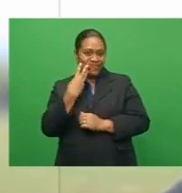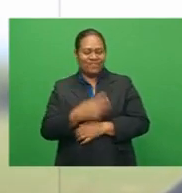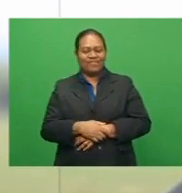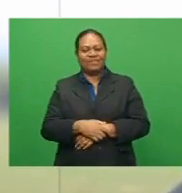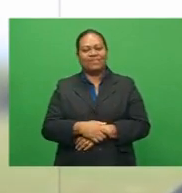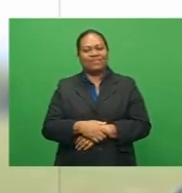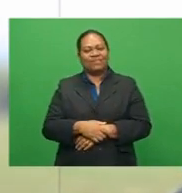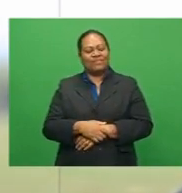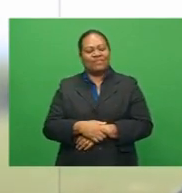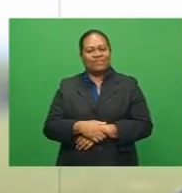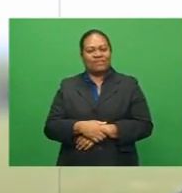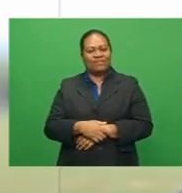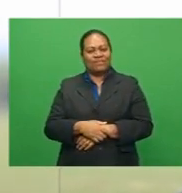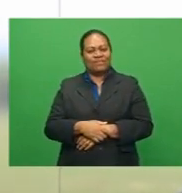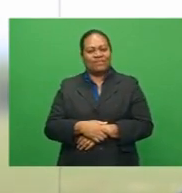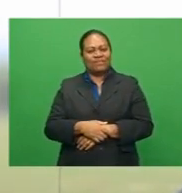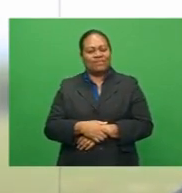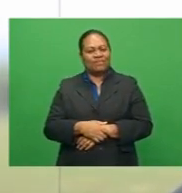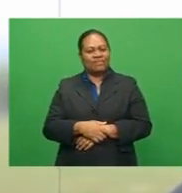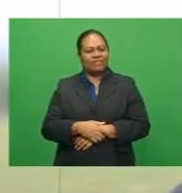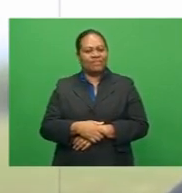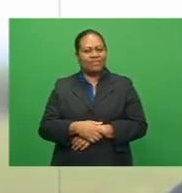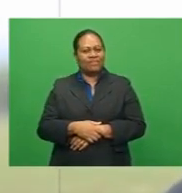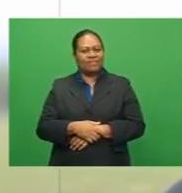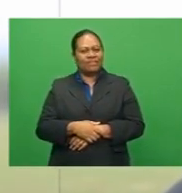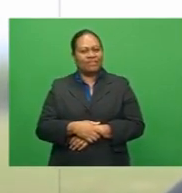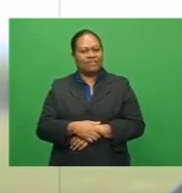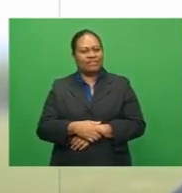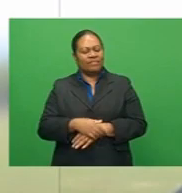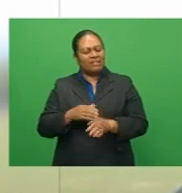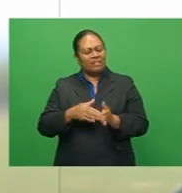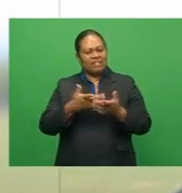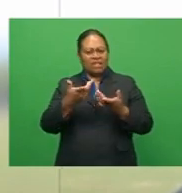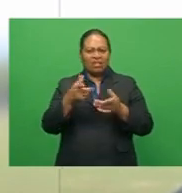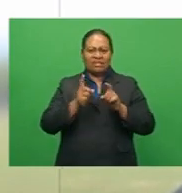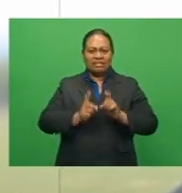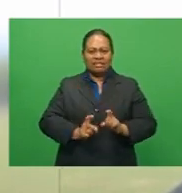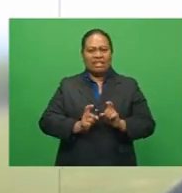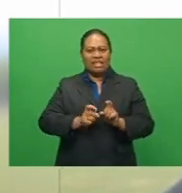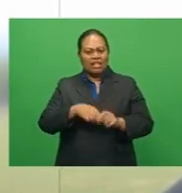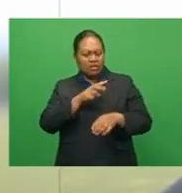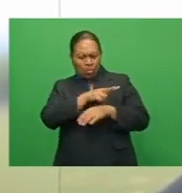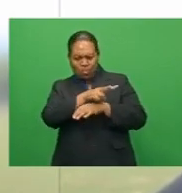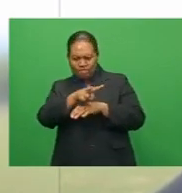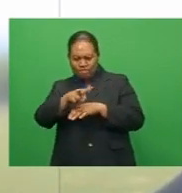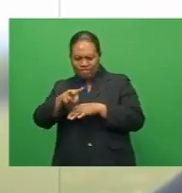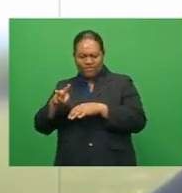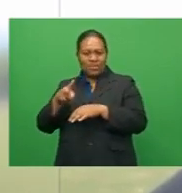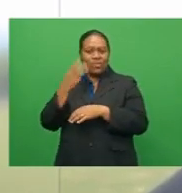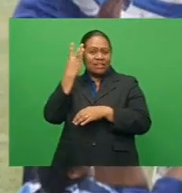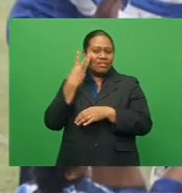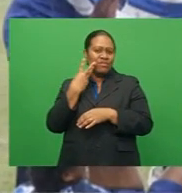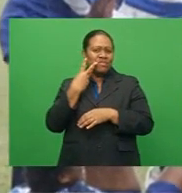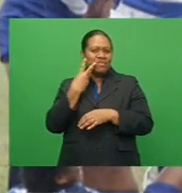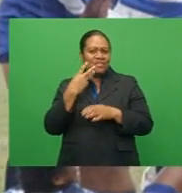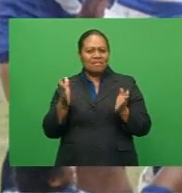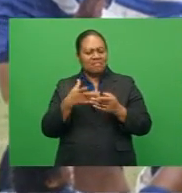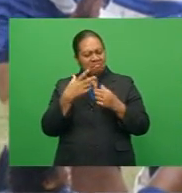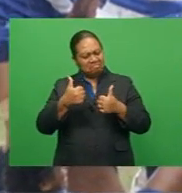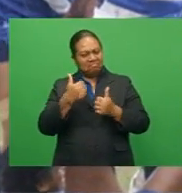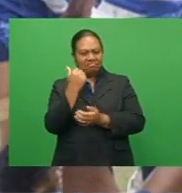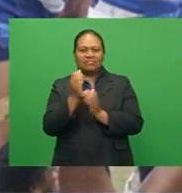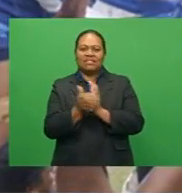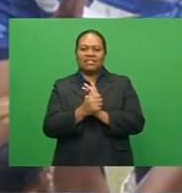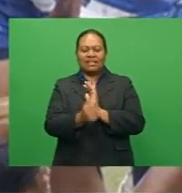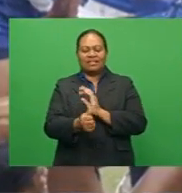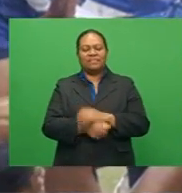was not much to be seen, but spending the whole day looking at all these young girls, they showcase their talent. The first of its kind